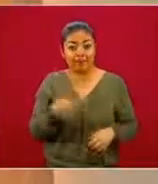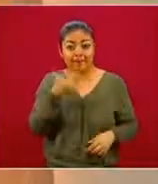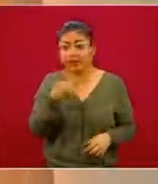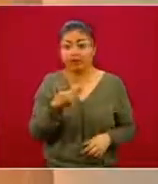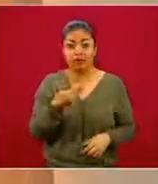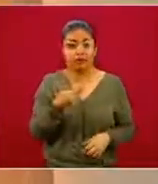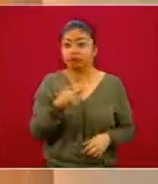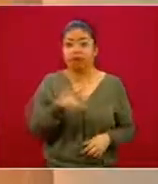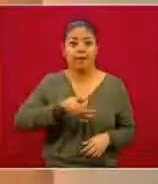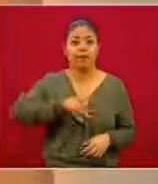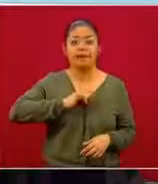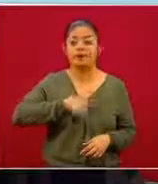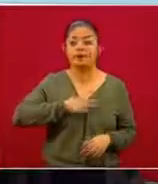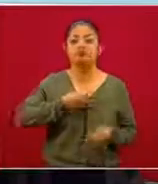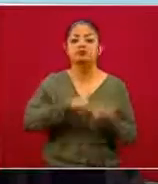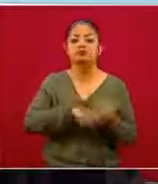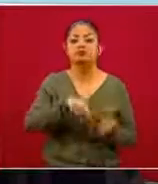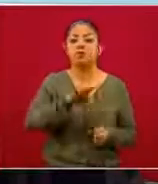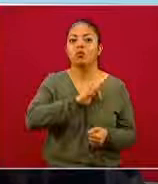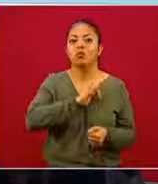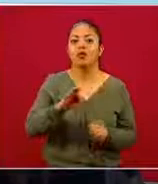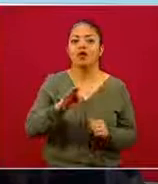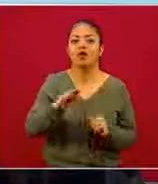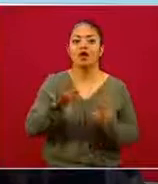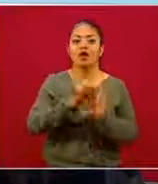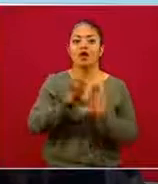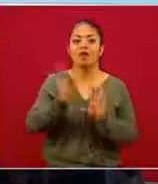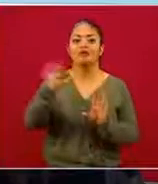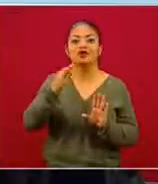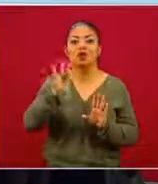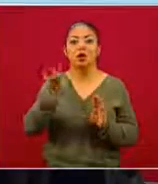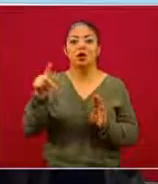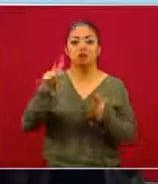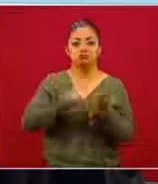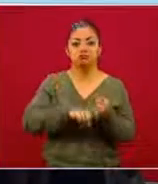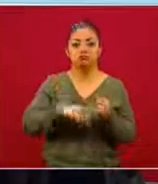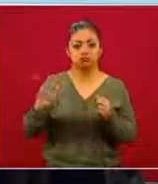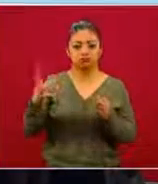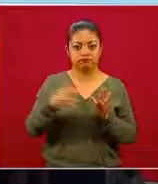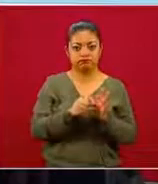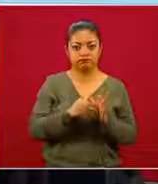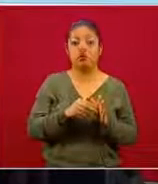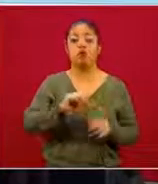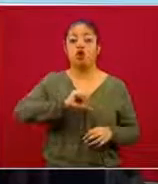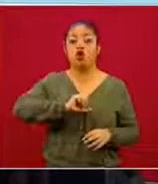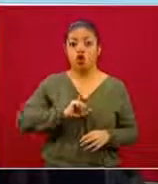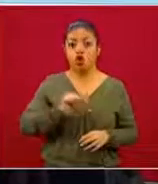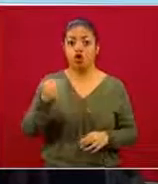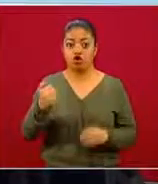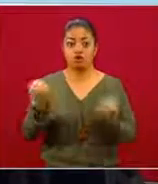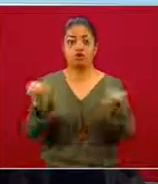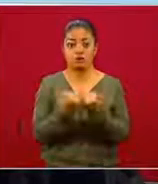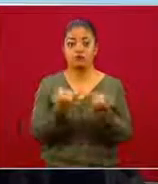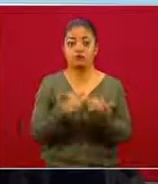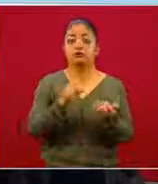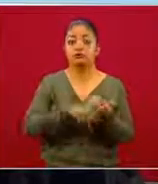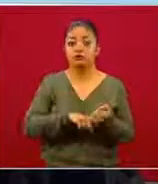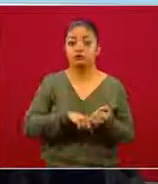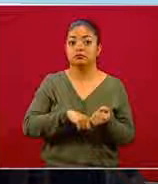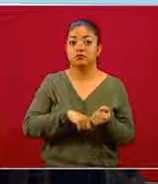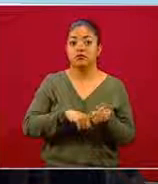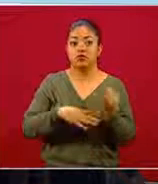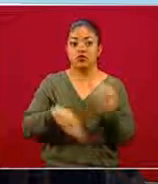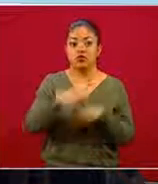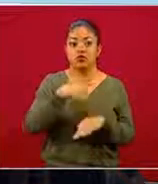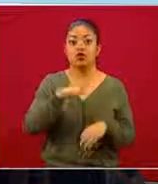is not working in a way that allows it to receive the virus and then get into the cells and replicate